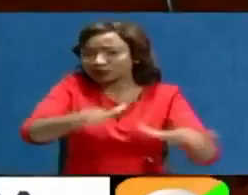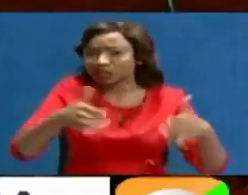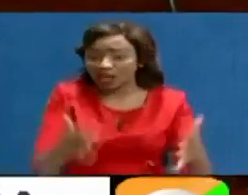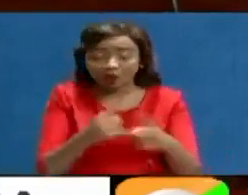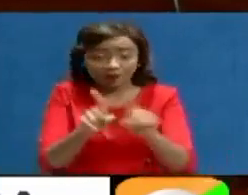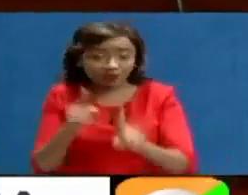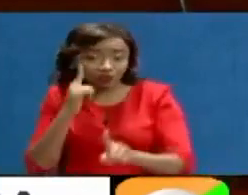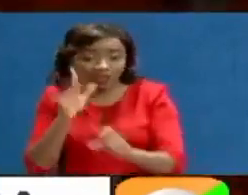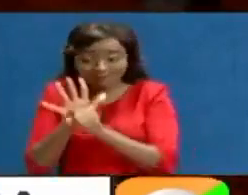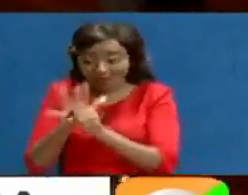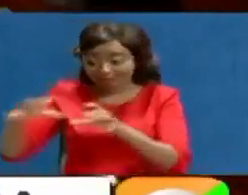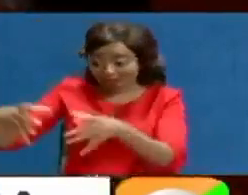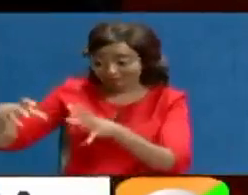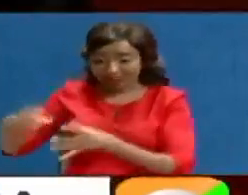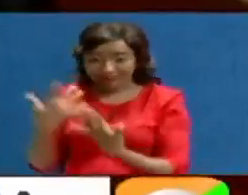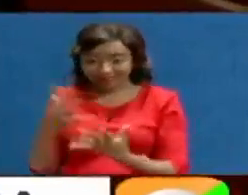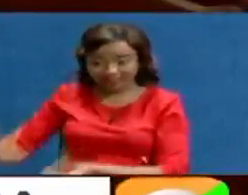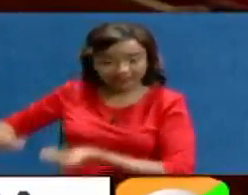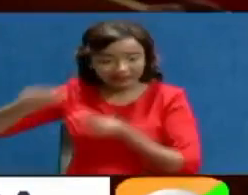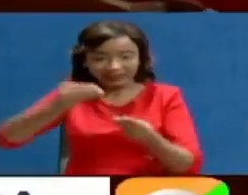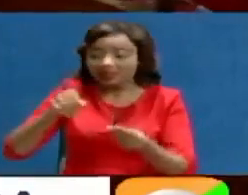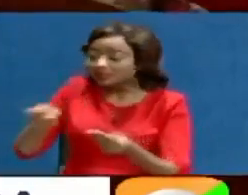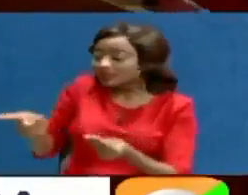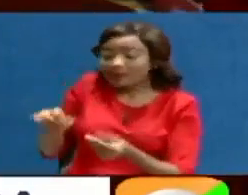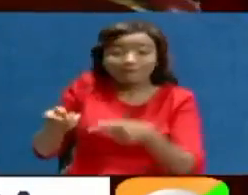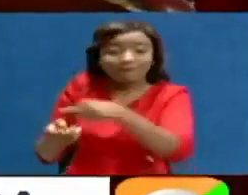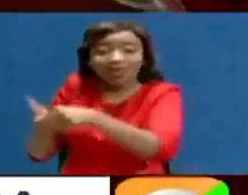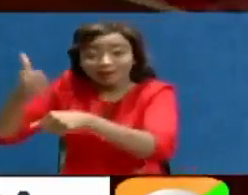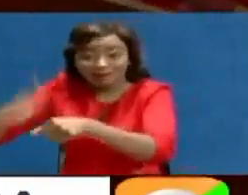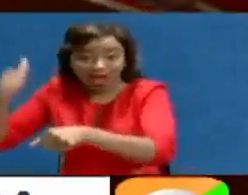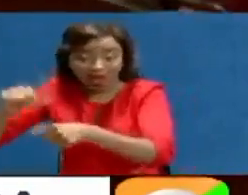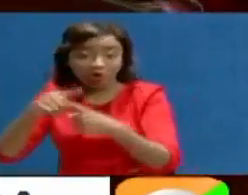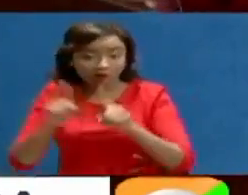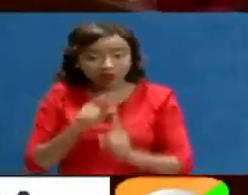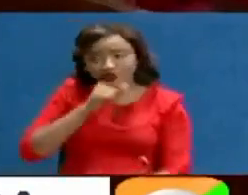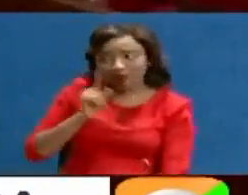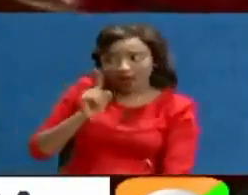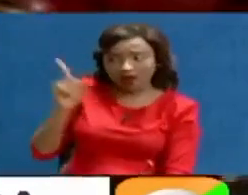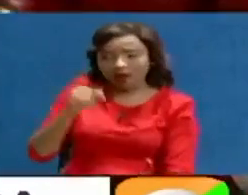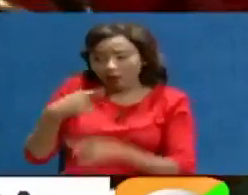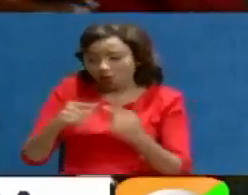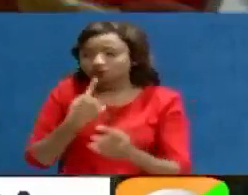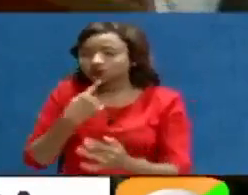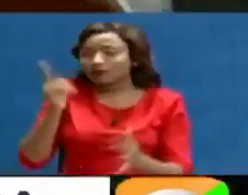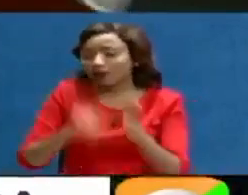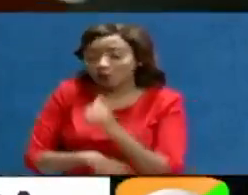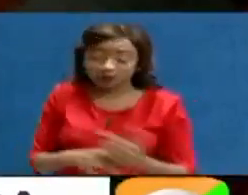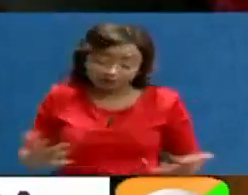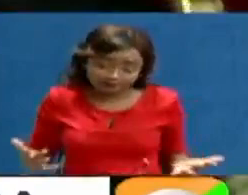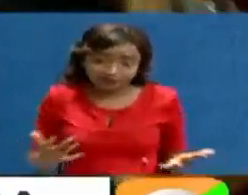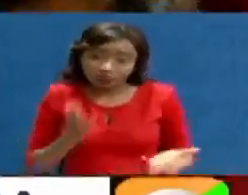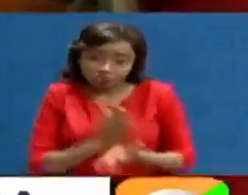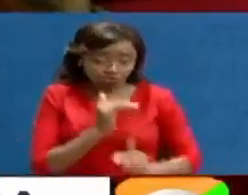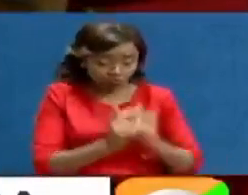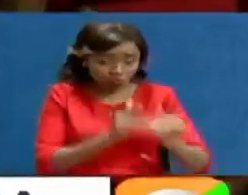seen a number of companies which deliver supplies awaiting payment. And while Kembe Getora insists that the unprocedural process applied